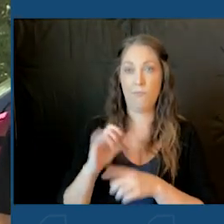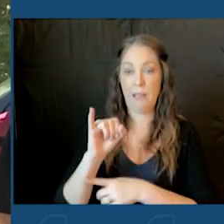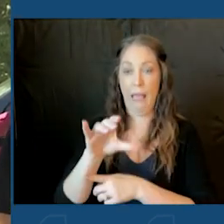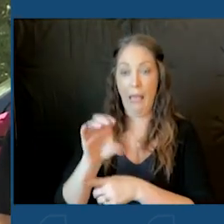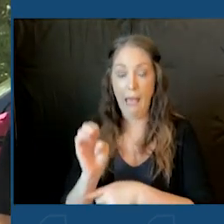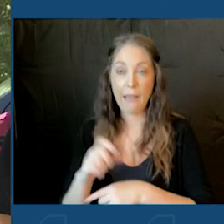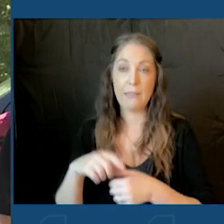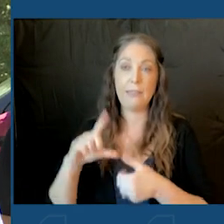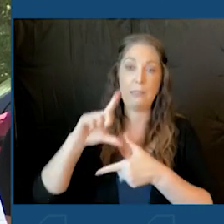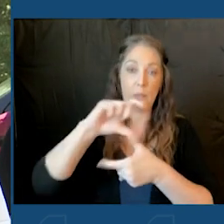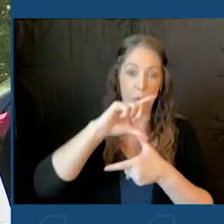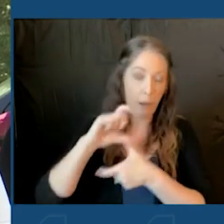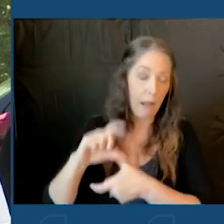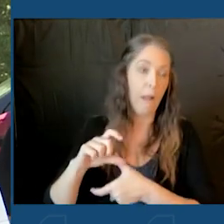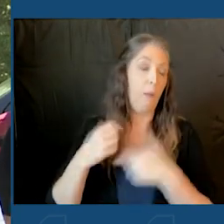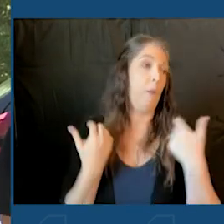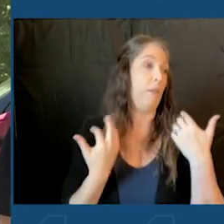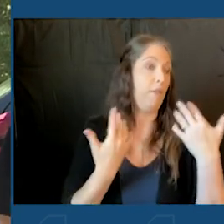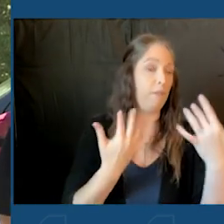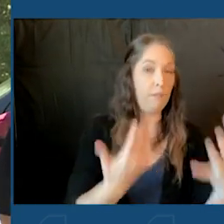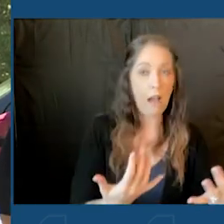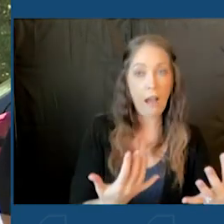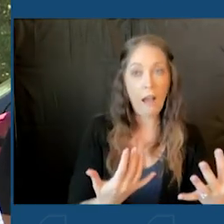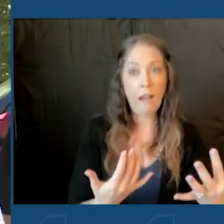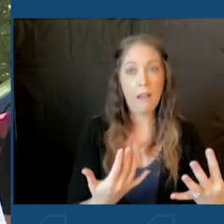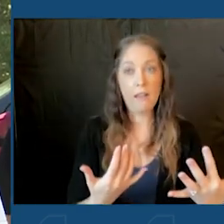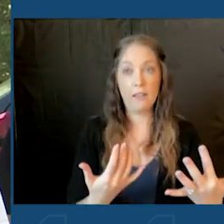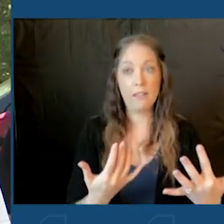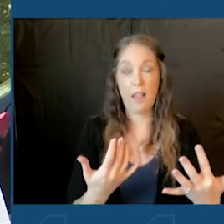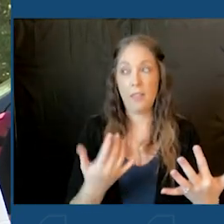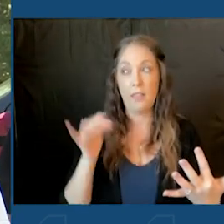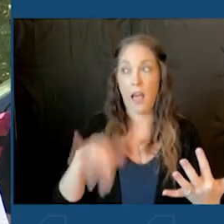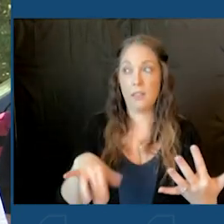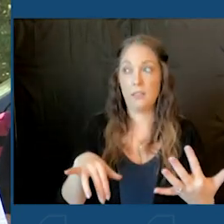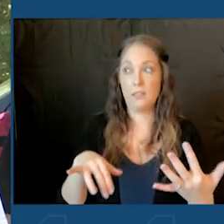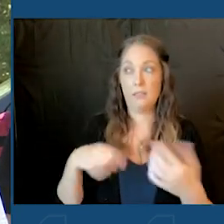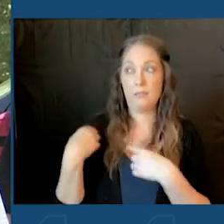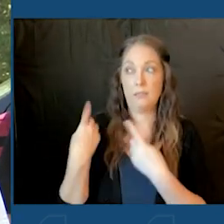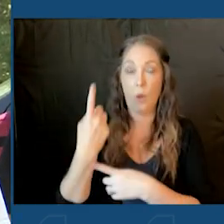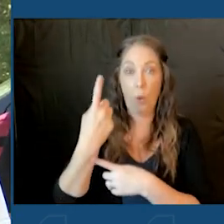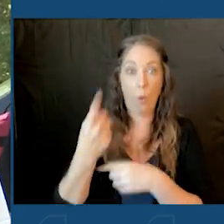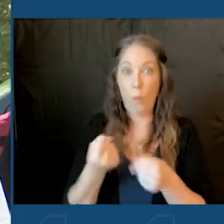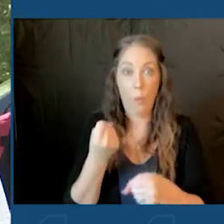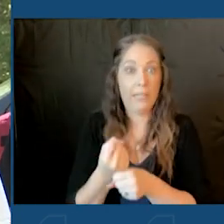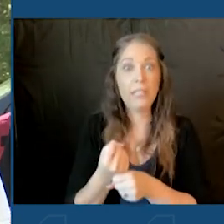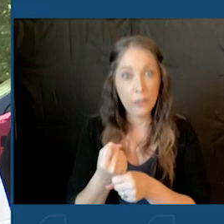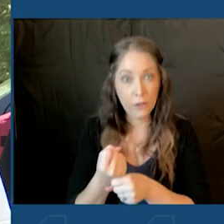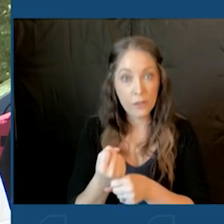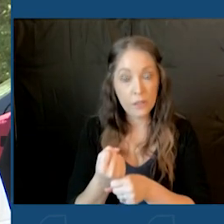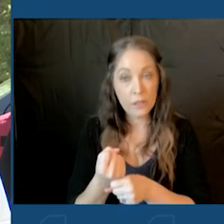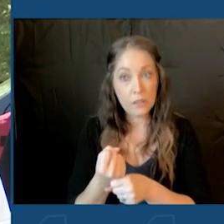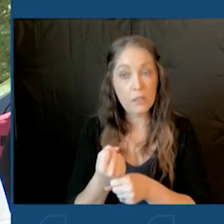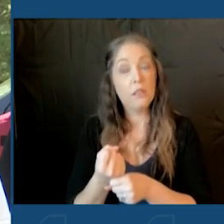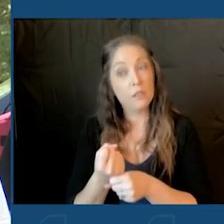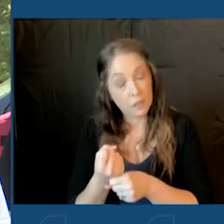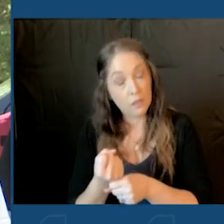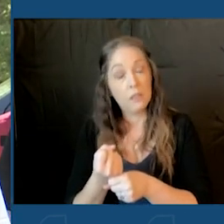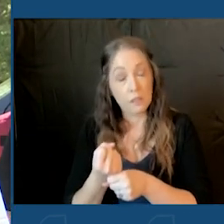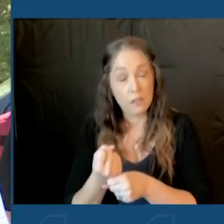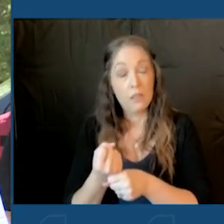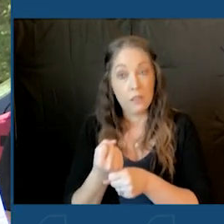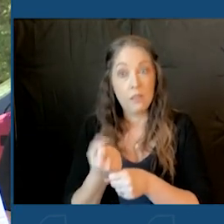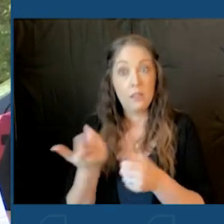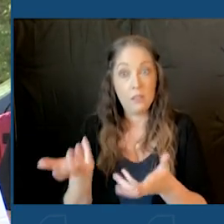tornadoes, wildfires, and that's all been in basically a one-year time period here in Ulster County.